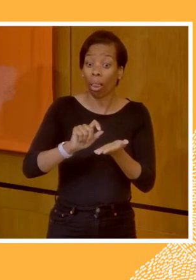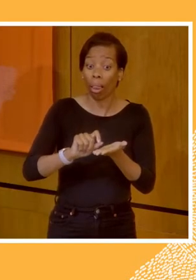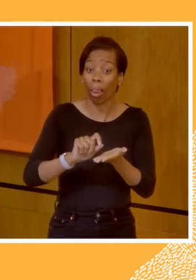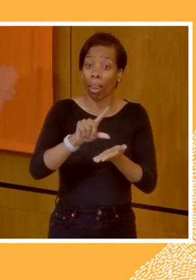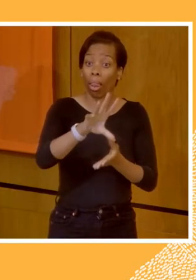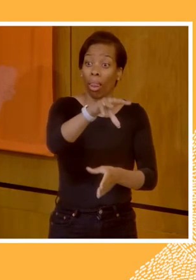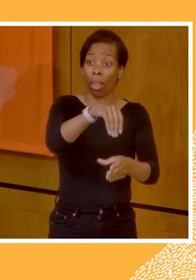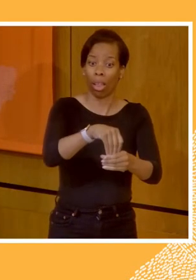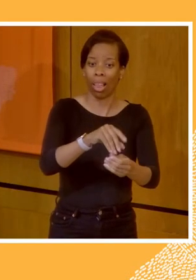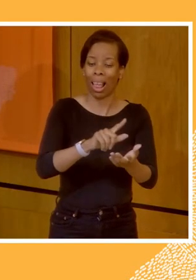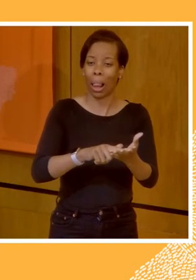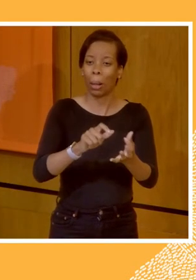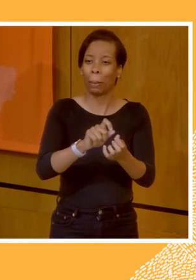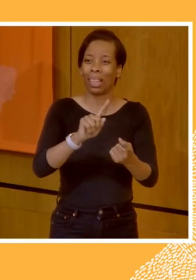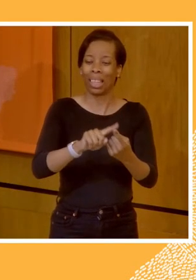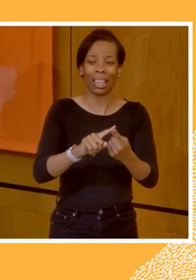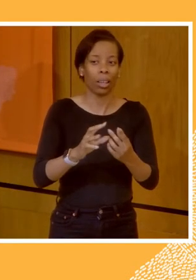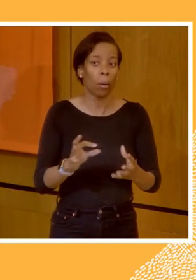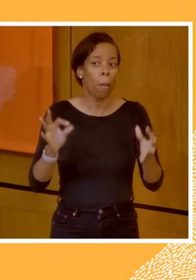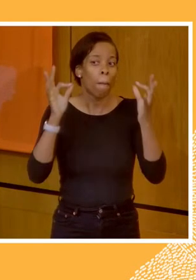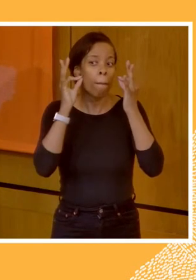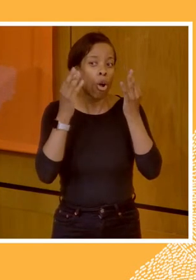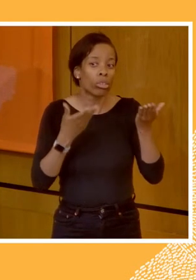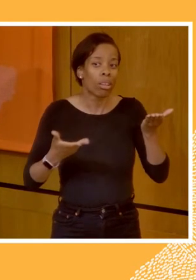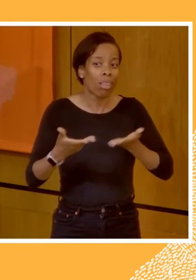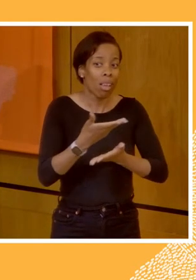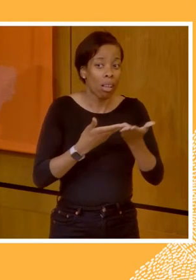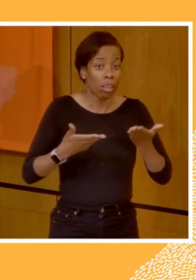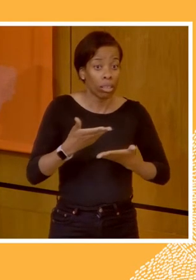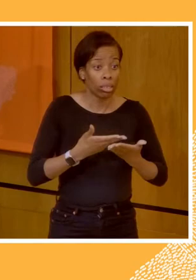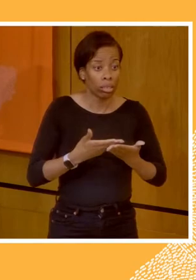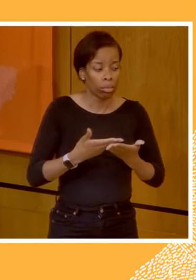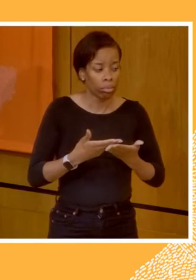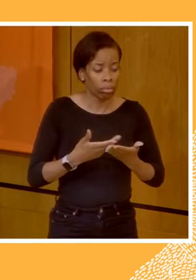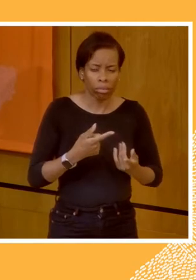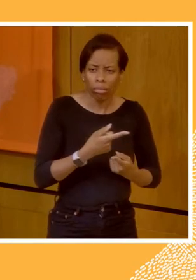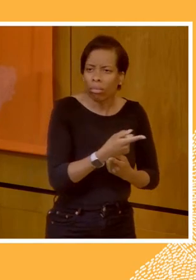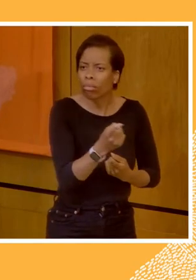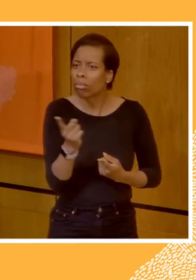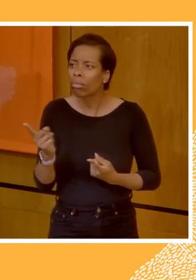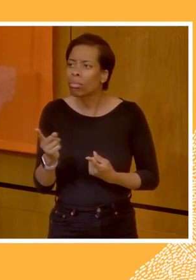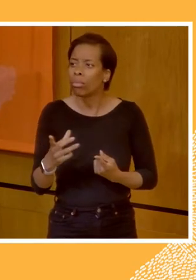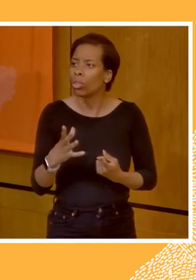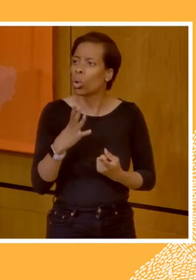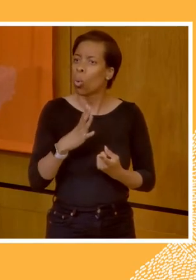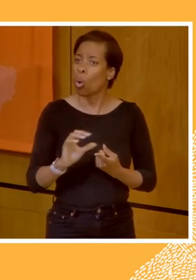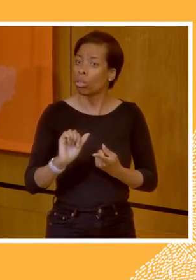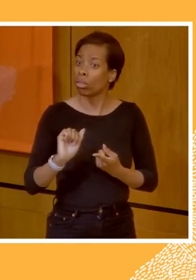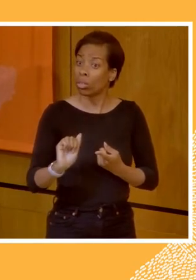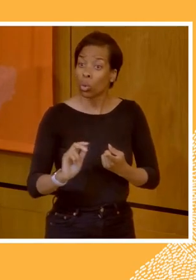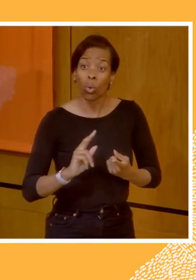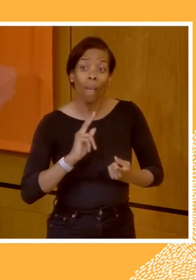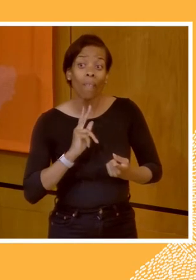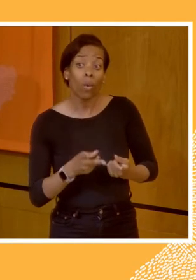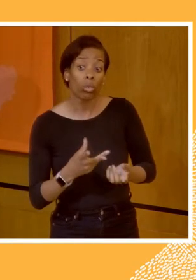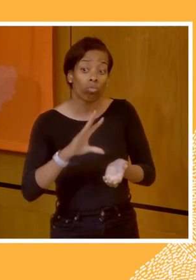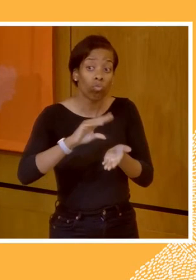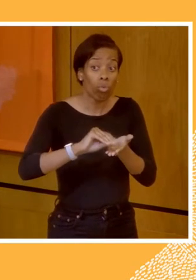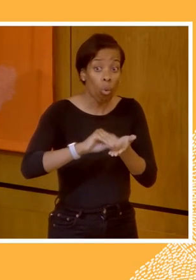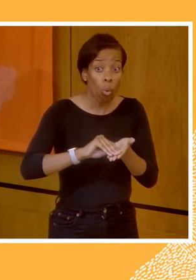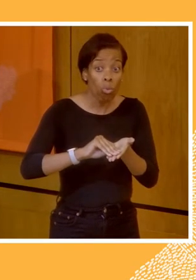Body Ecologies podcast. So if you do not want to be recorded or don't want your voice recorded in